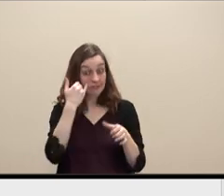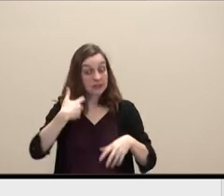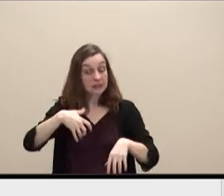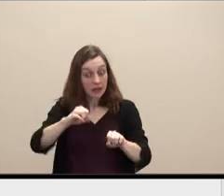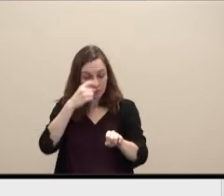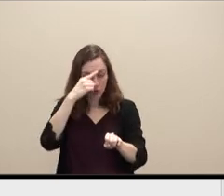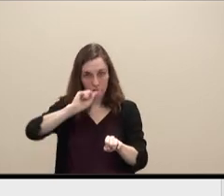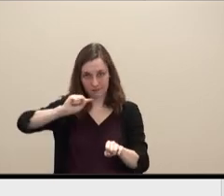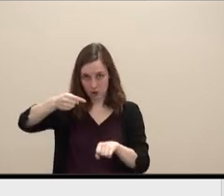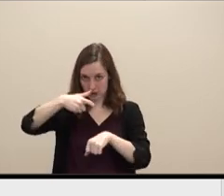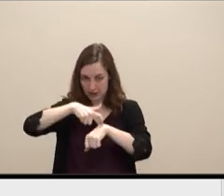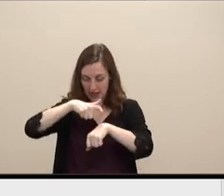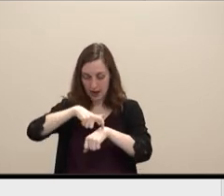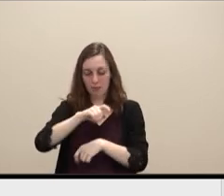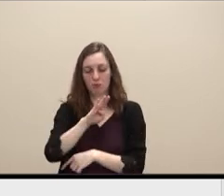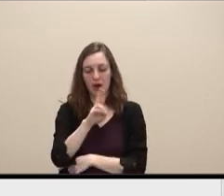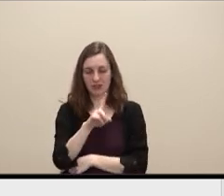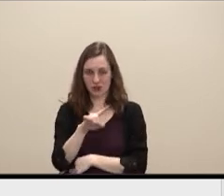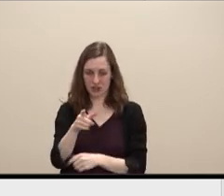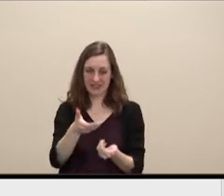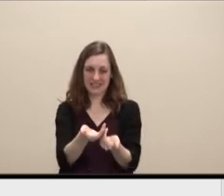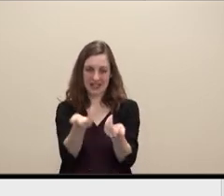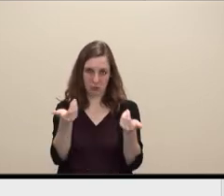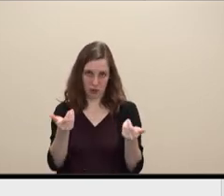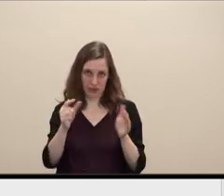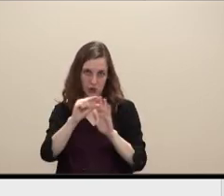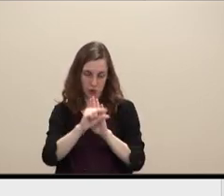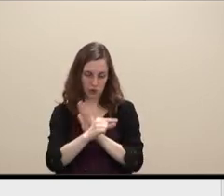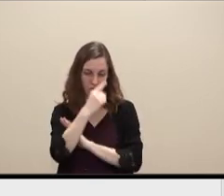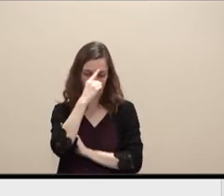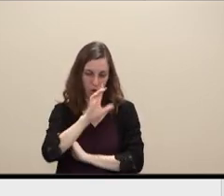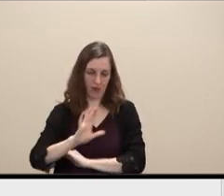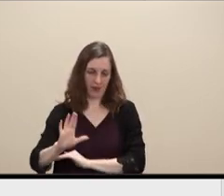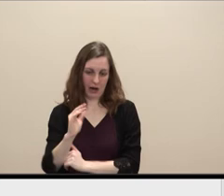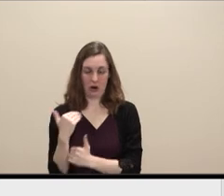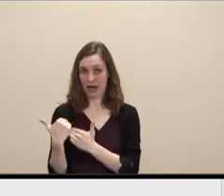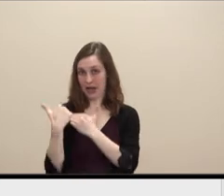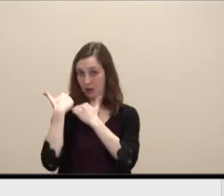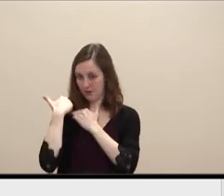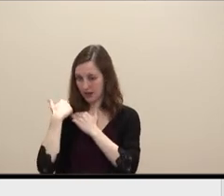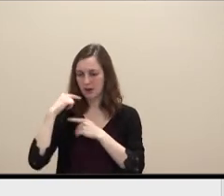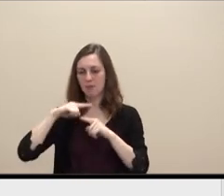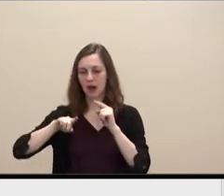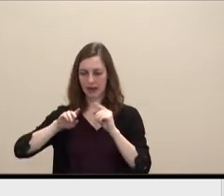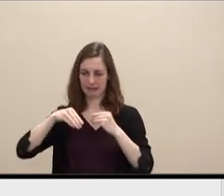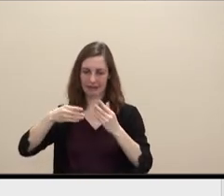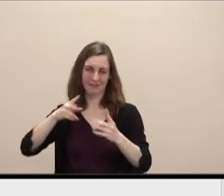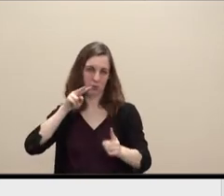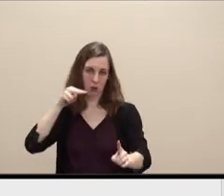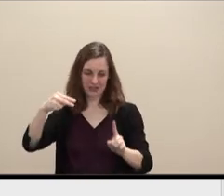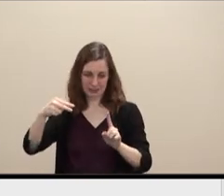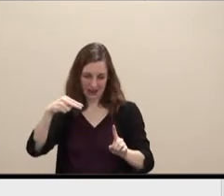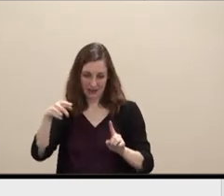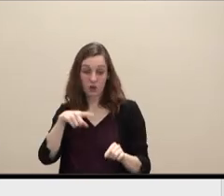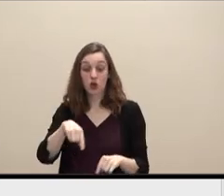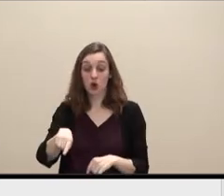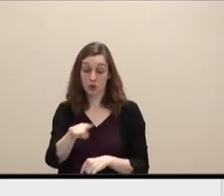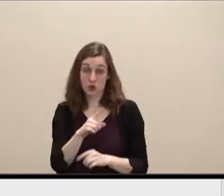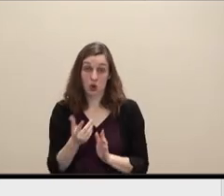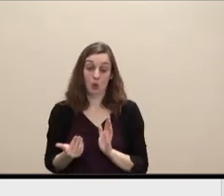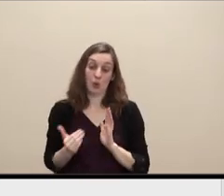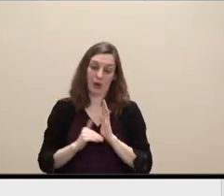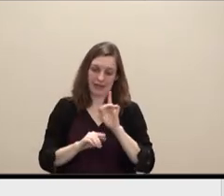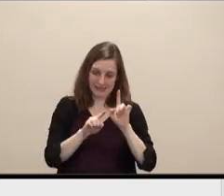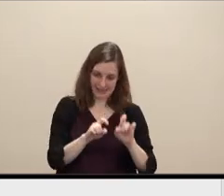time, the Brazos separates those scores for their accountability purpose, but just for perspective. These were our retesters, and these